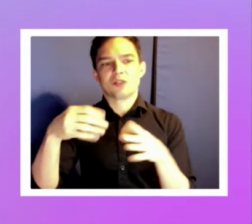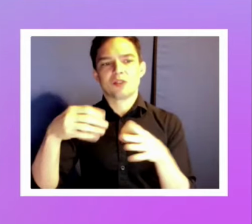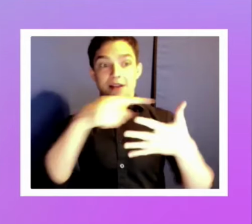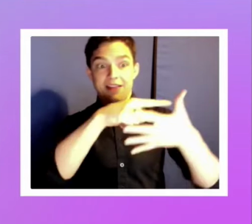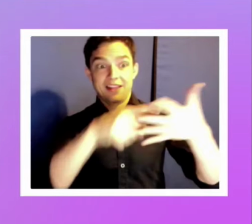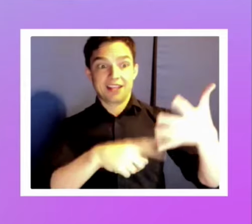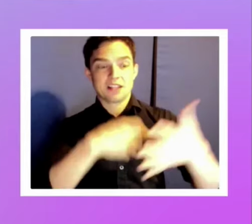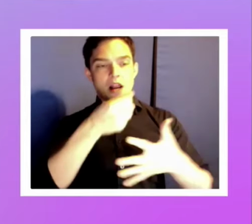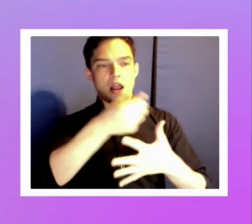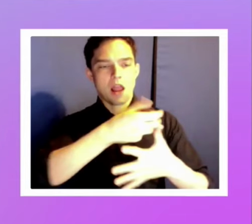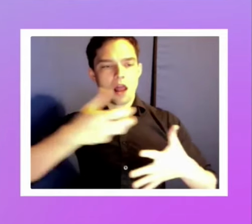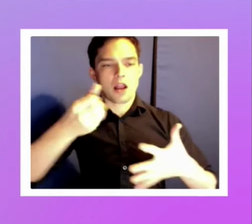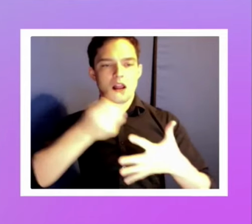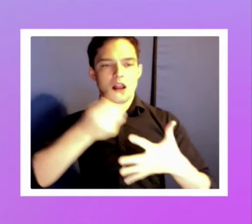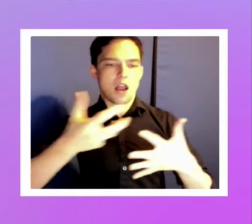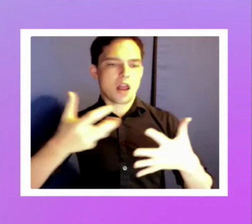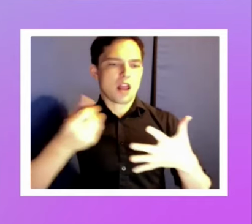exactly these do.